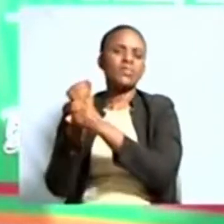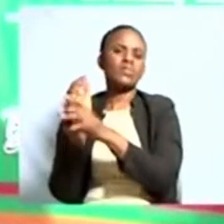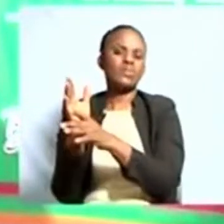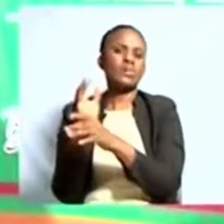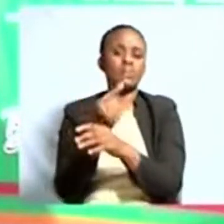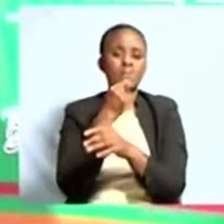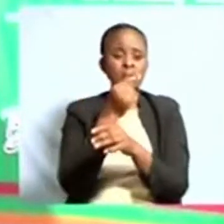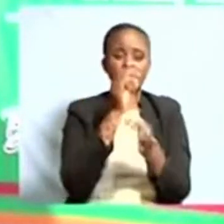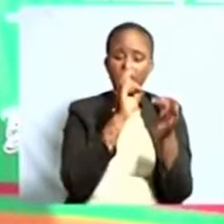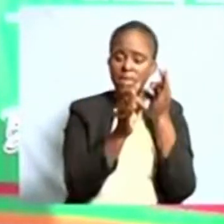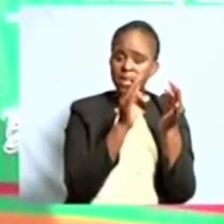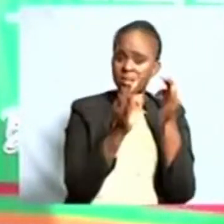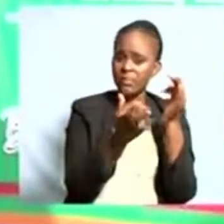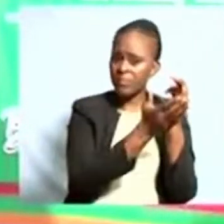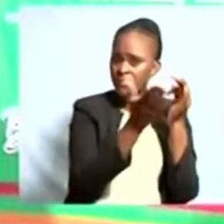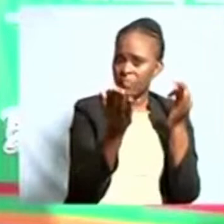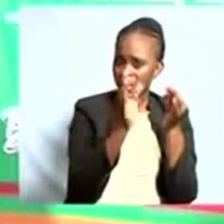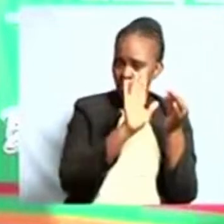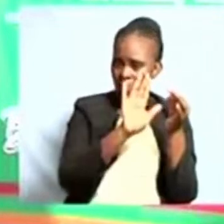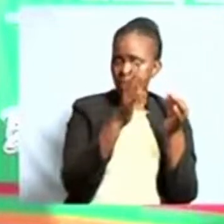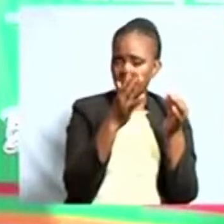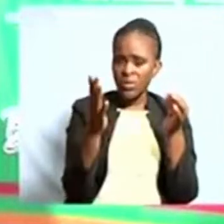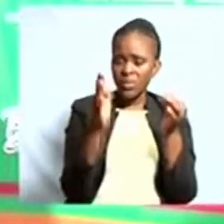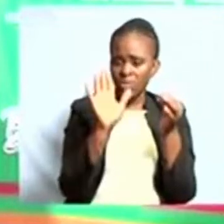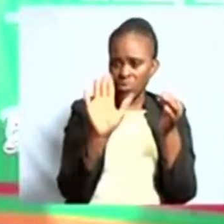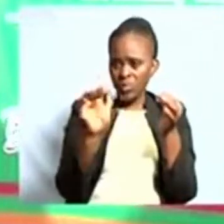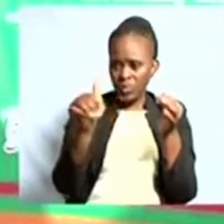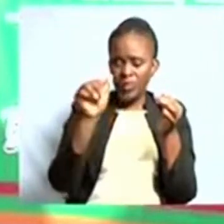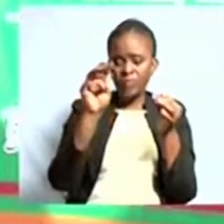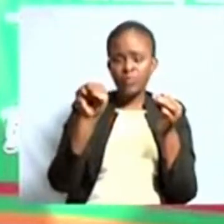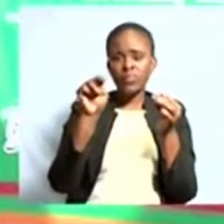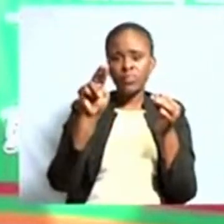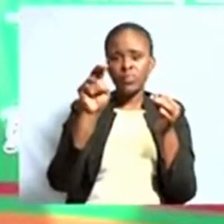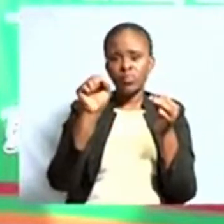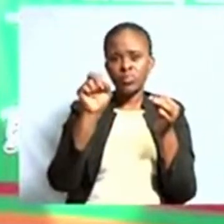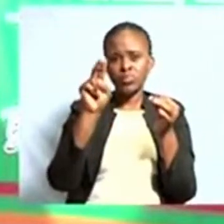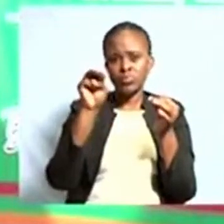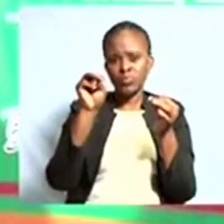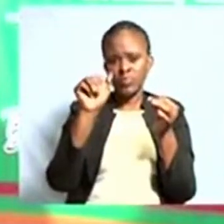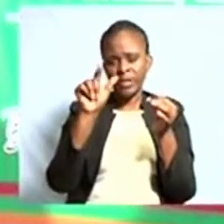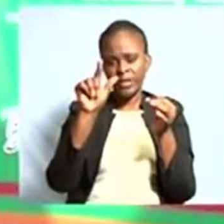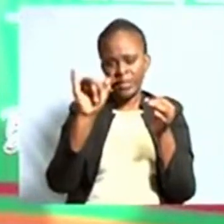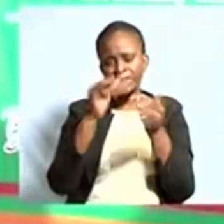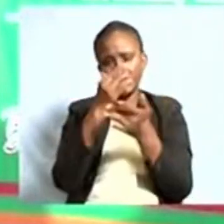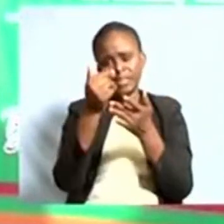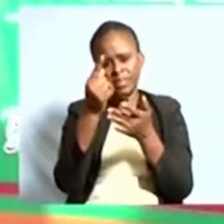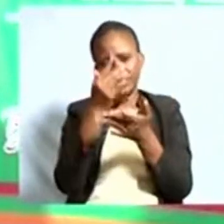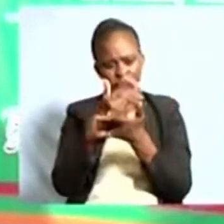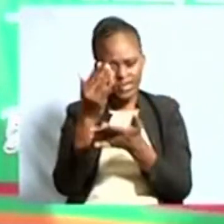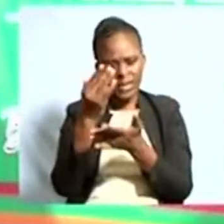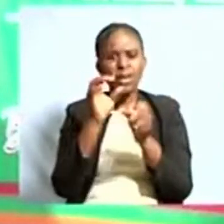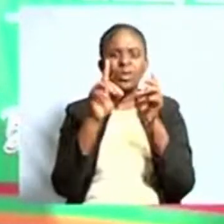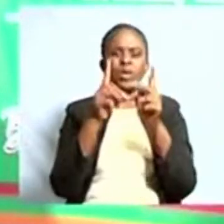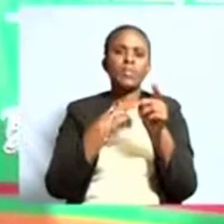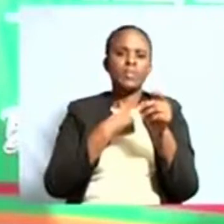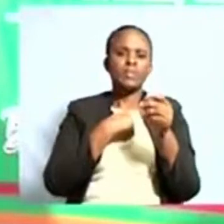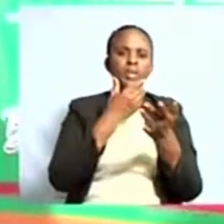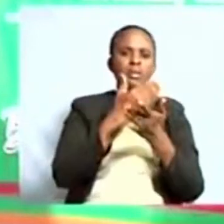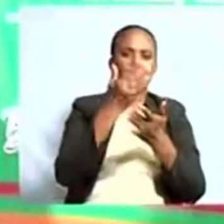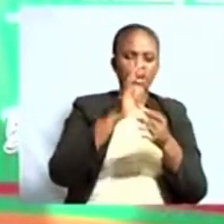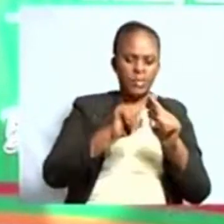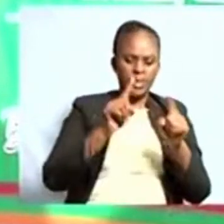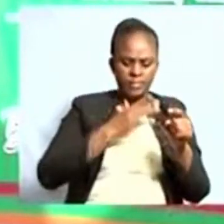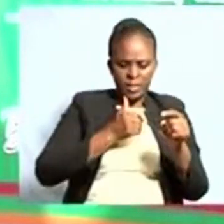if this is your product as Musmali, somebody buys it and says, okay, I've bought this product, but I'm